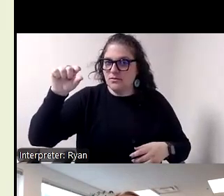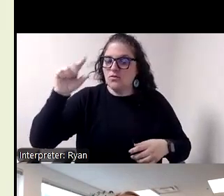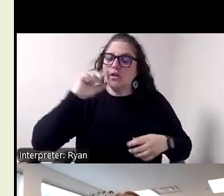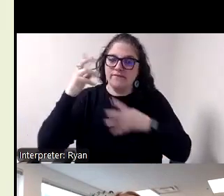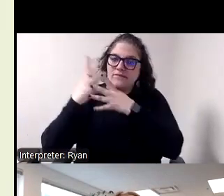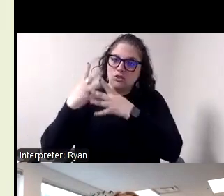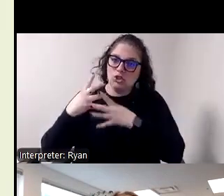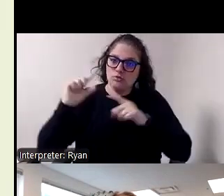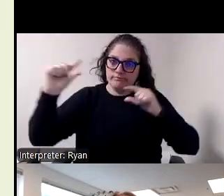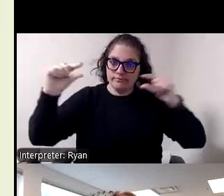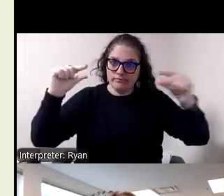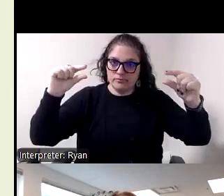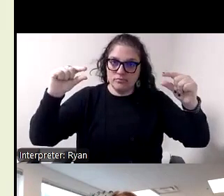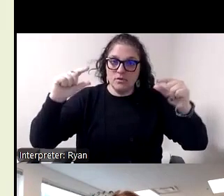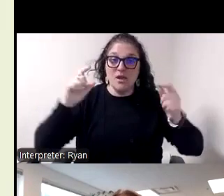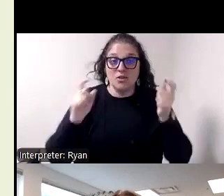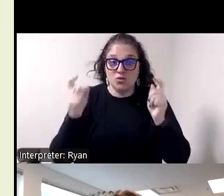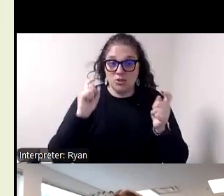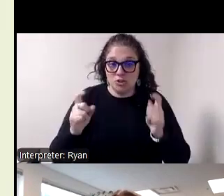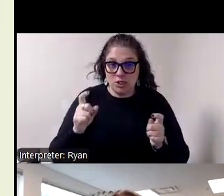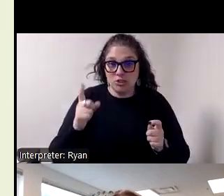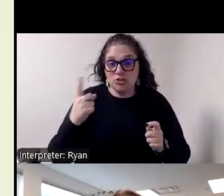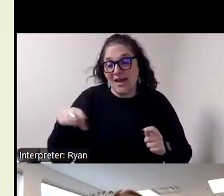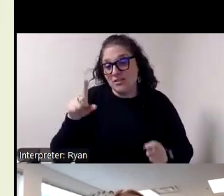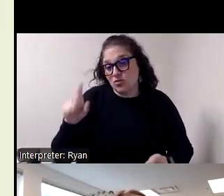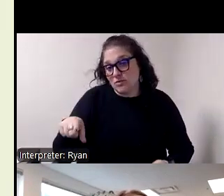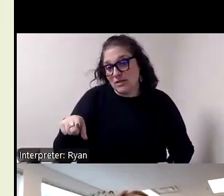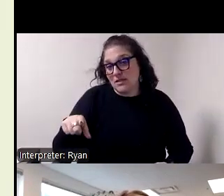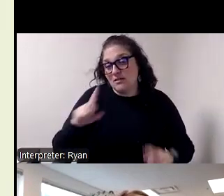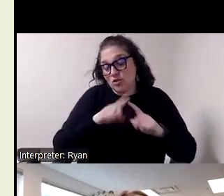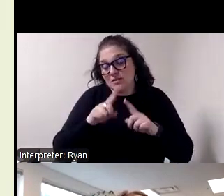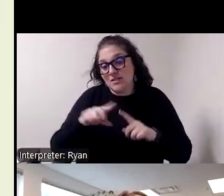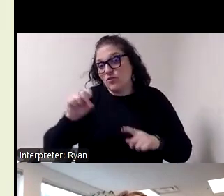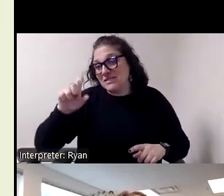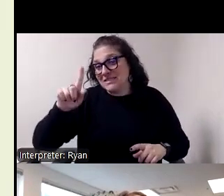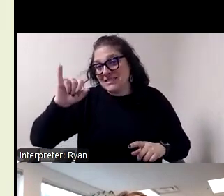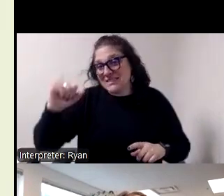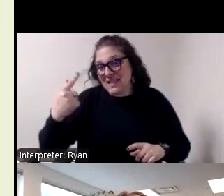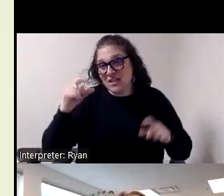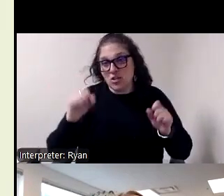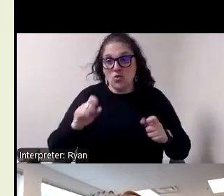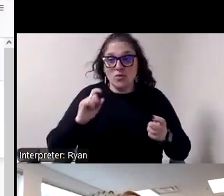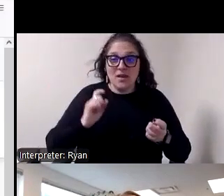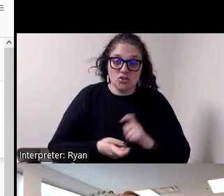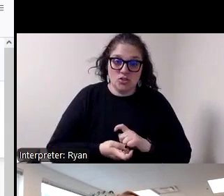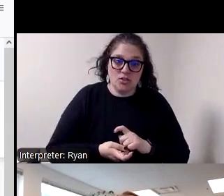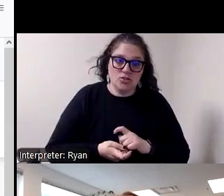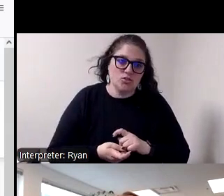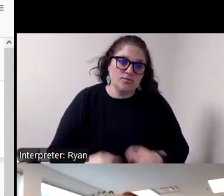can change these as you wish. There's different settings that you can go and change. And here, let me just see if I can